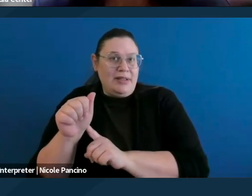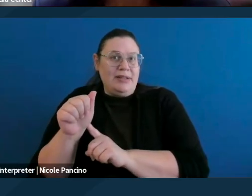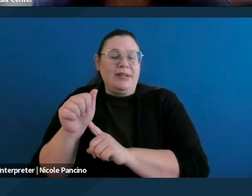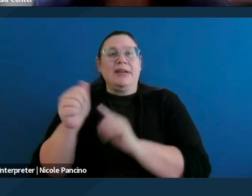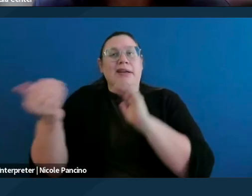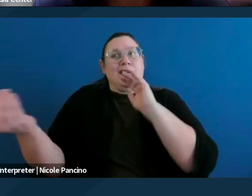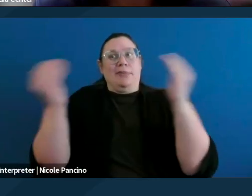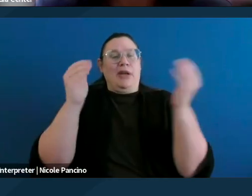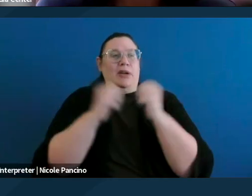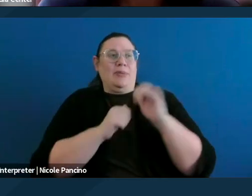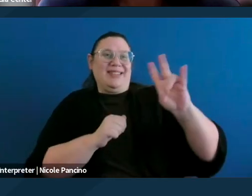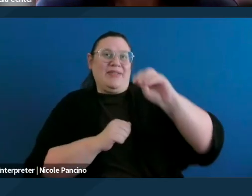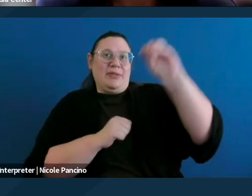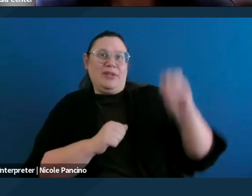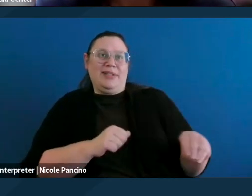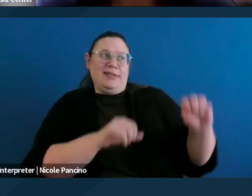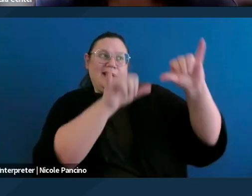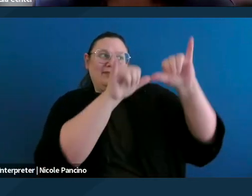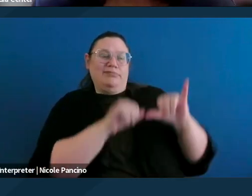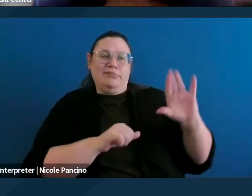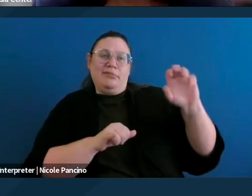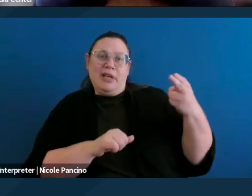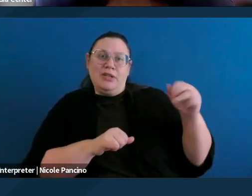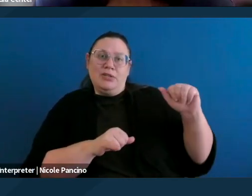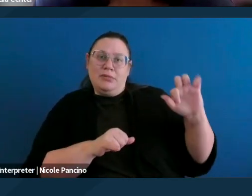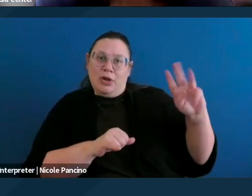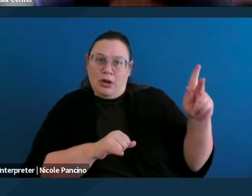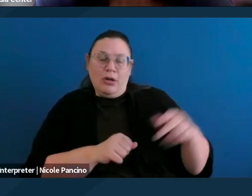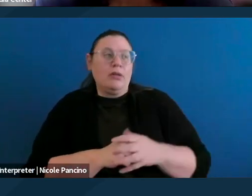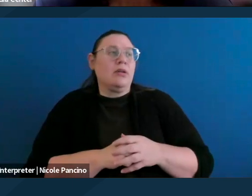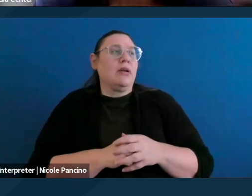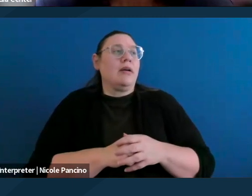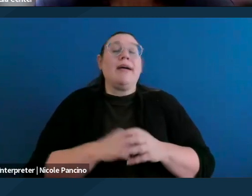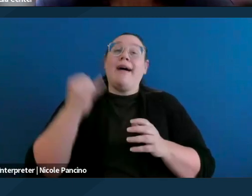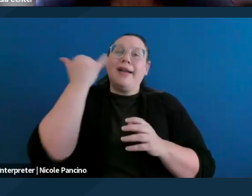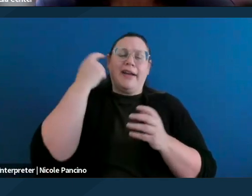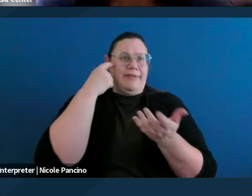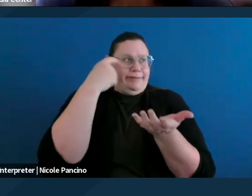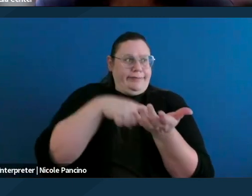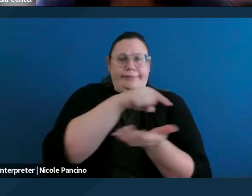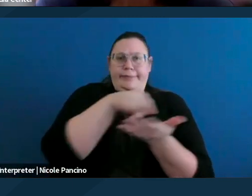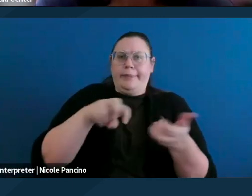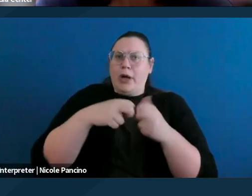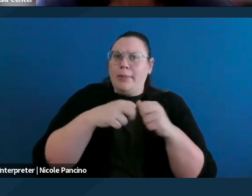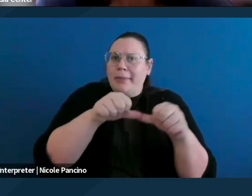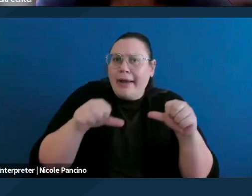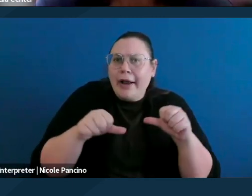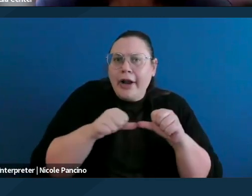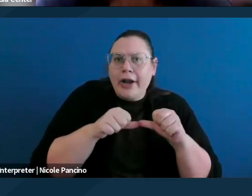to the 7% benchmark, and the idea of identifying problem areas and coming up with